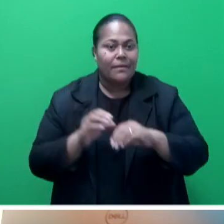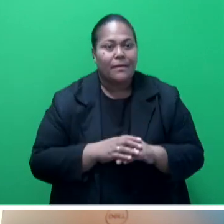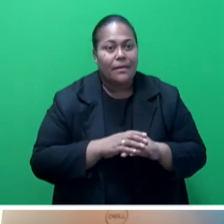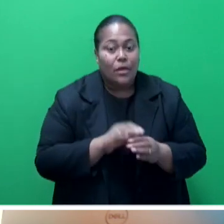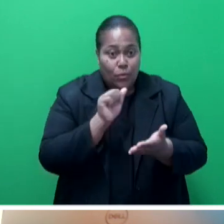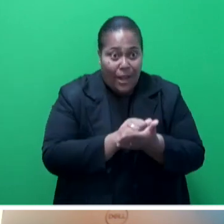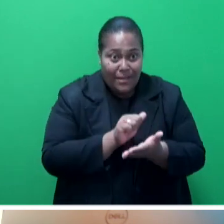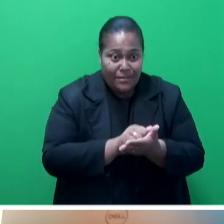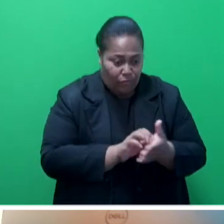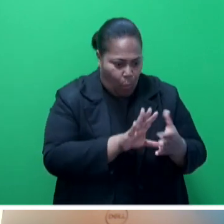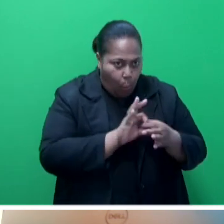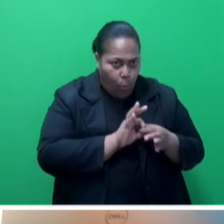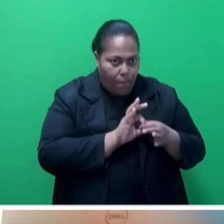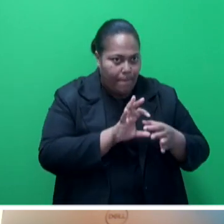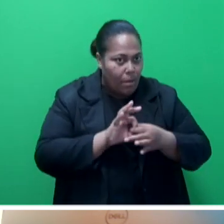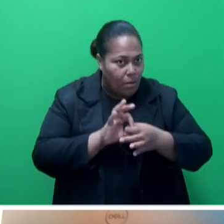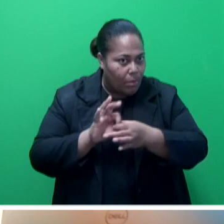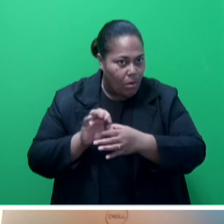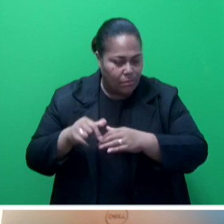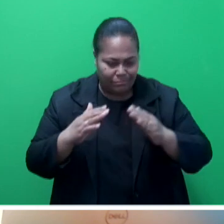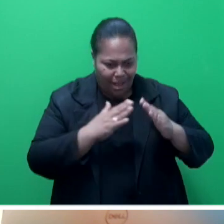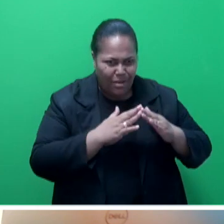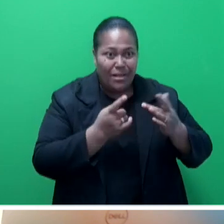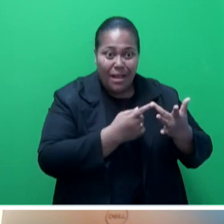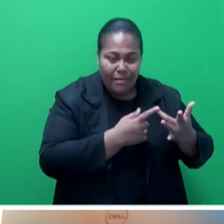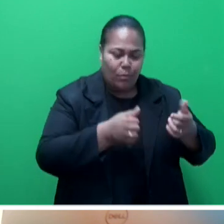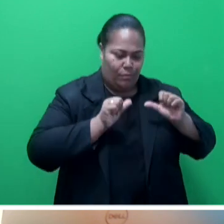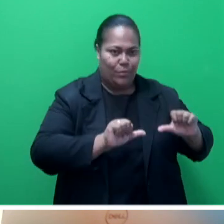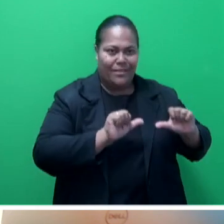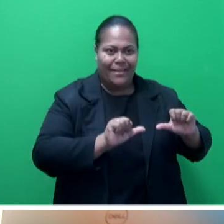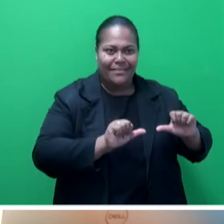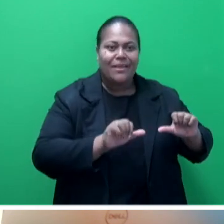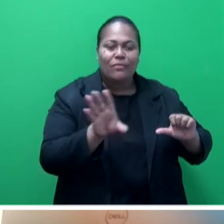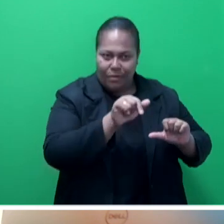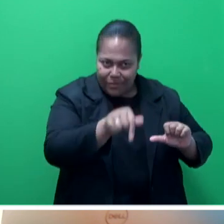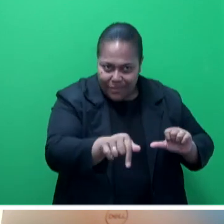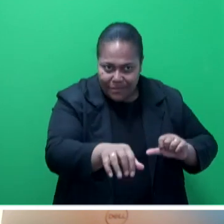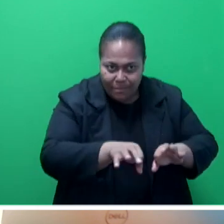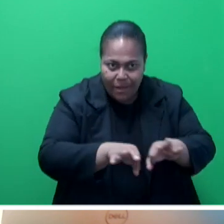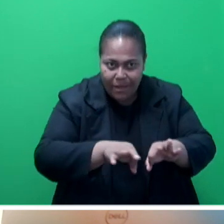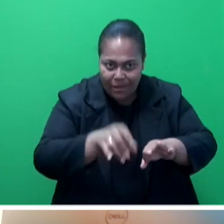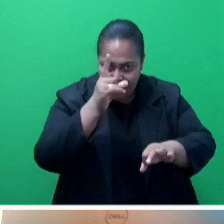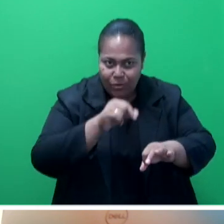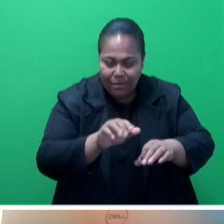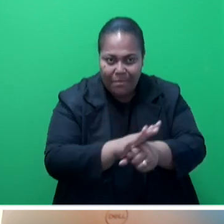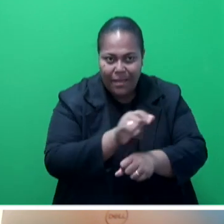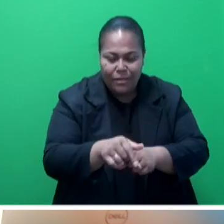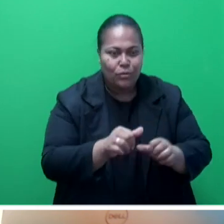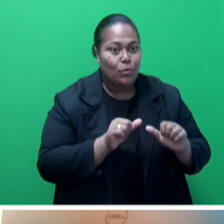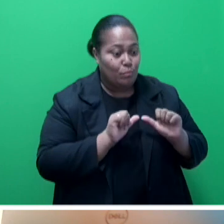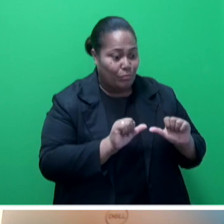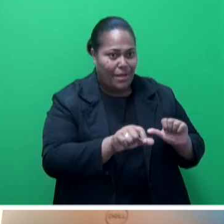will be protected under the feedback grievance redress mechanism, the safeguard information system, and a